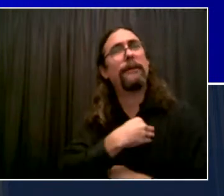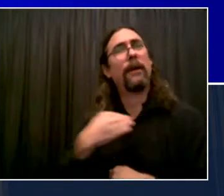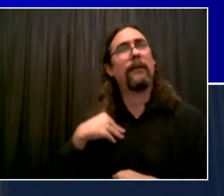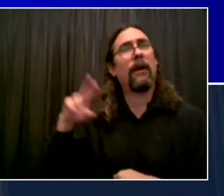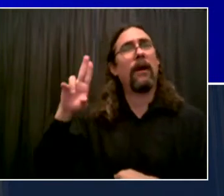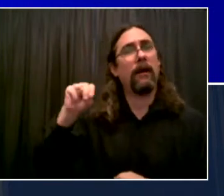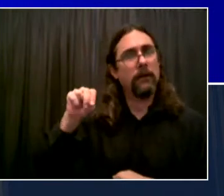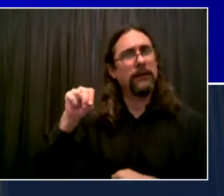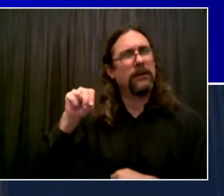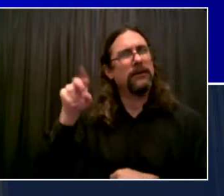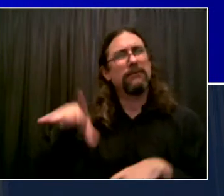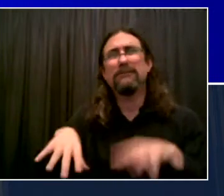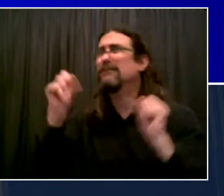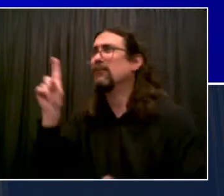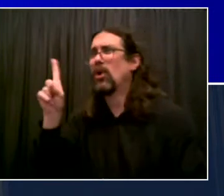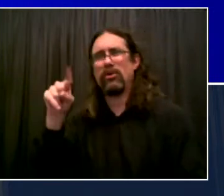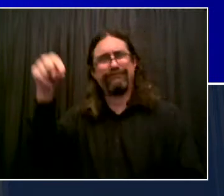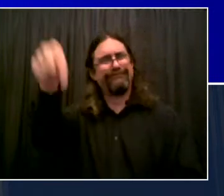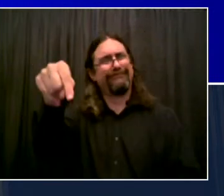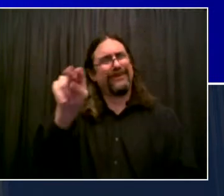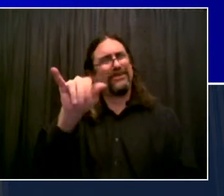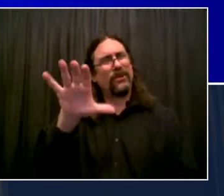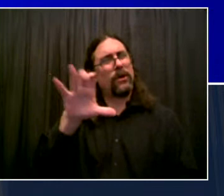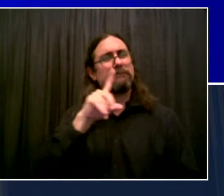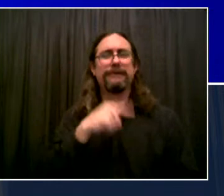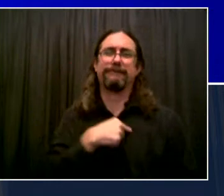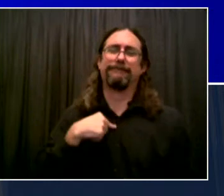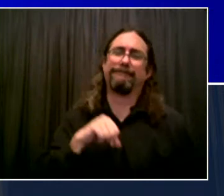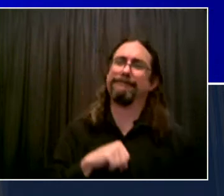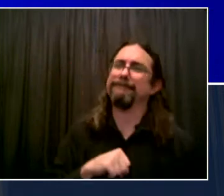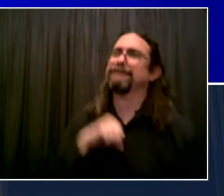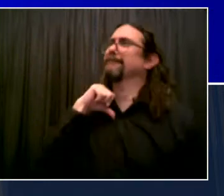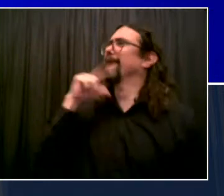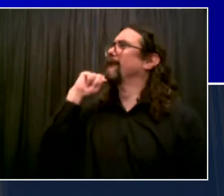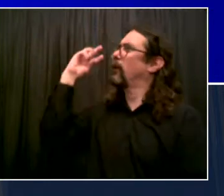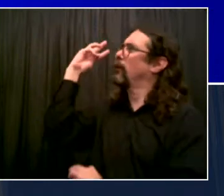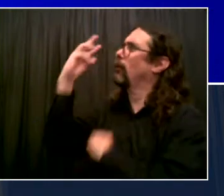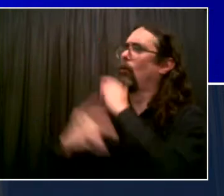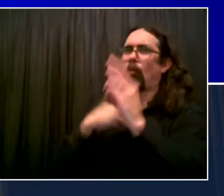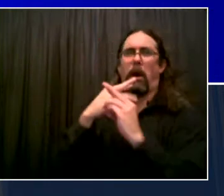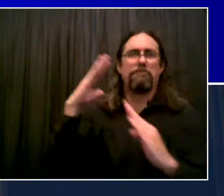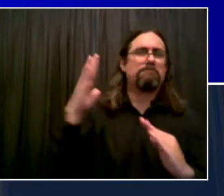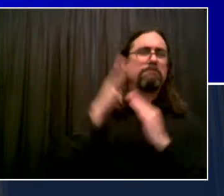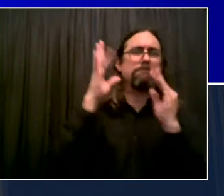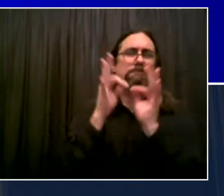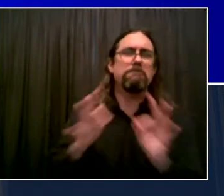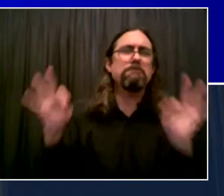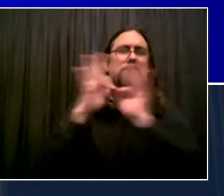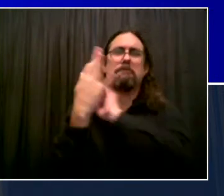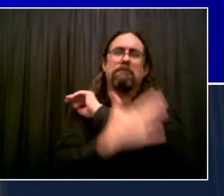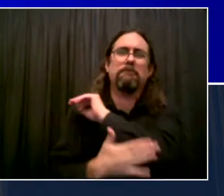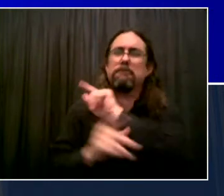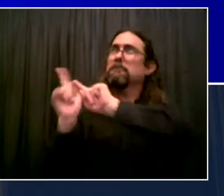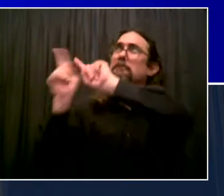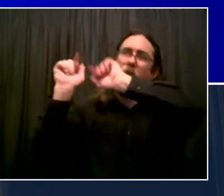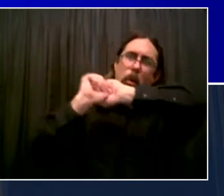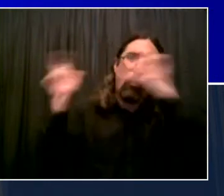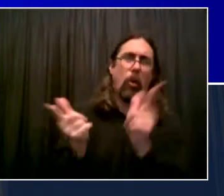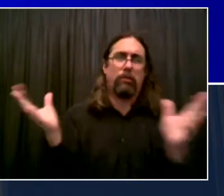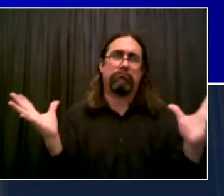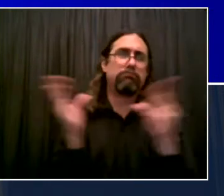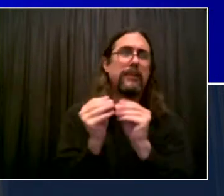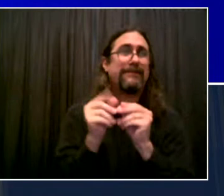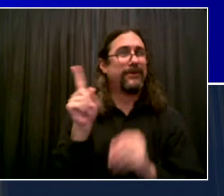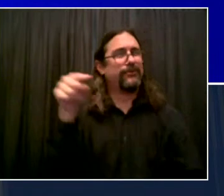Nations. I'll be welcoming President Biden later today. When he arrives, he is doing extraordinary work to